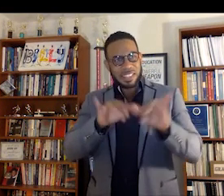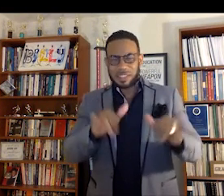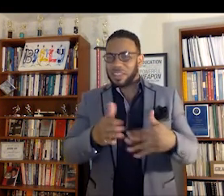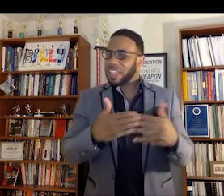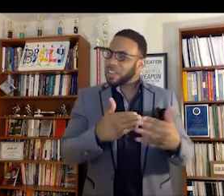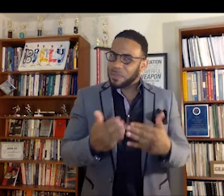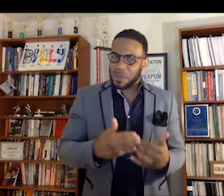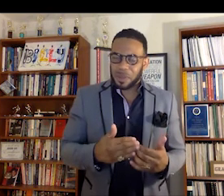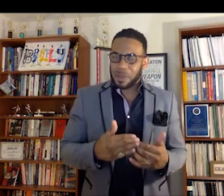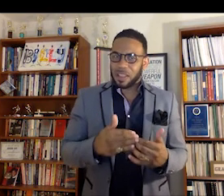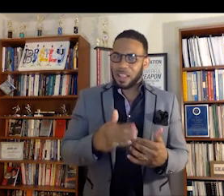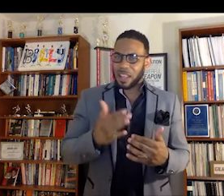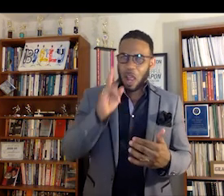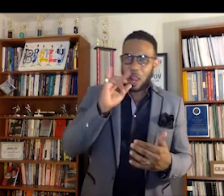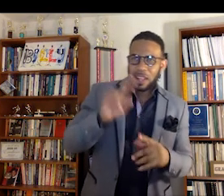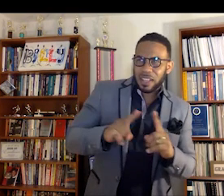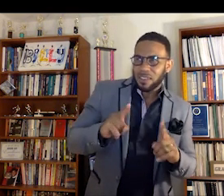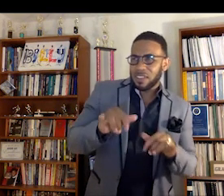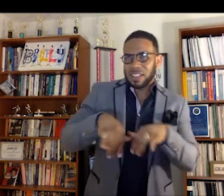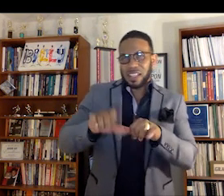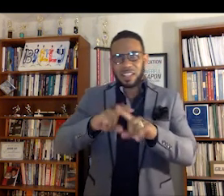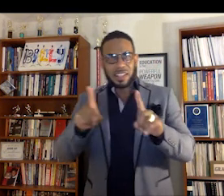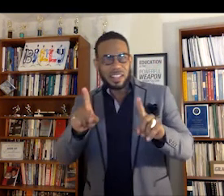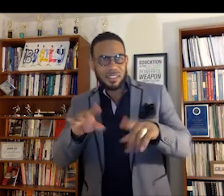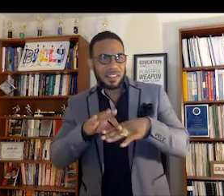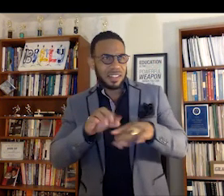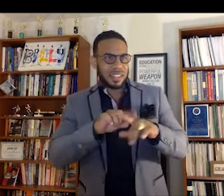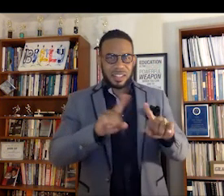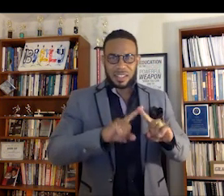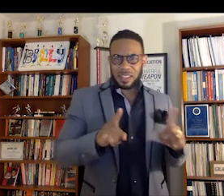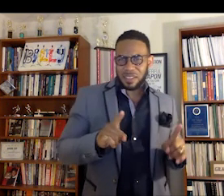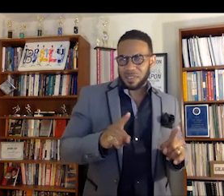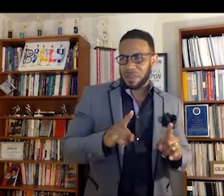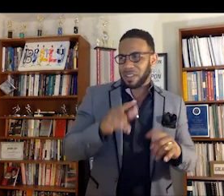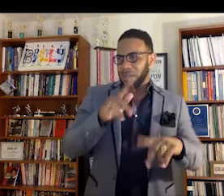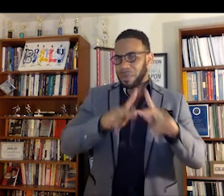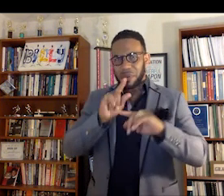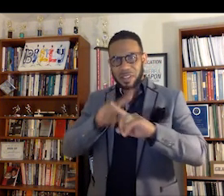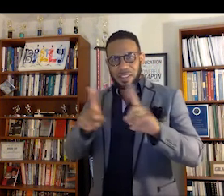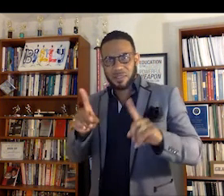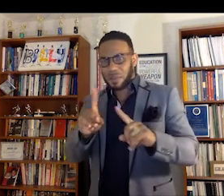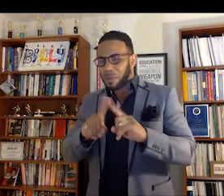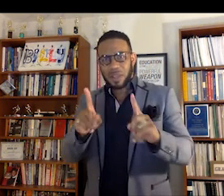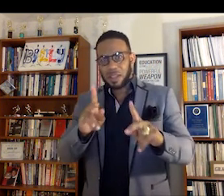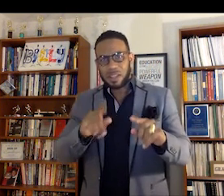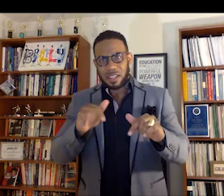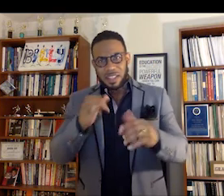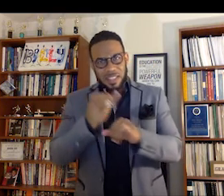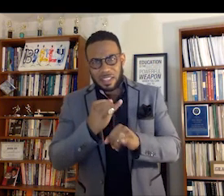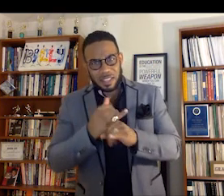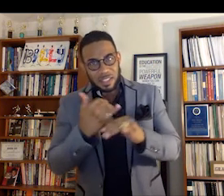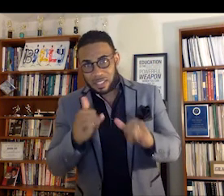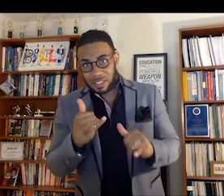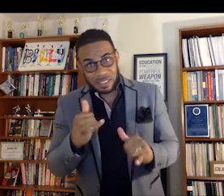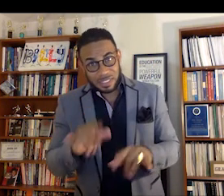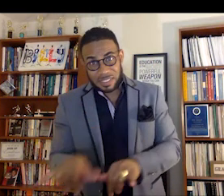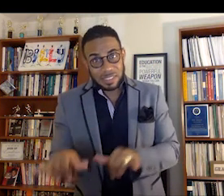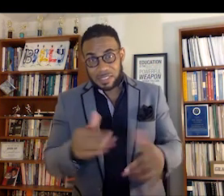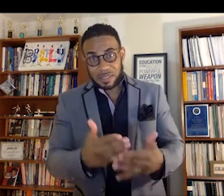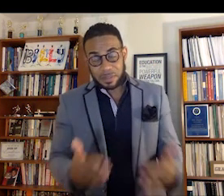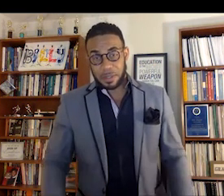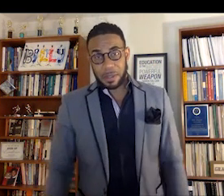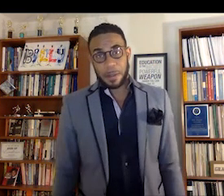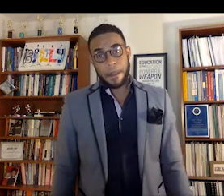even though it may look different, the standards will be different, the textbooks will be different, the people will be different, but the institution is still pretty much the same